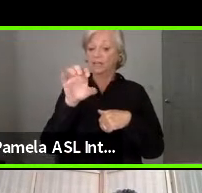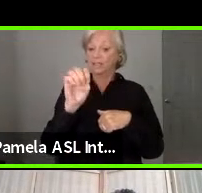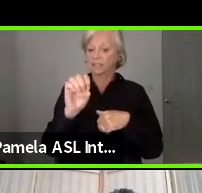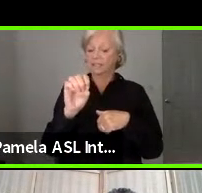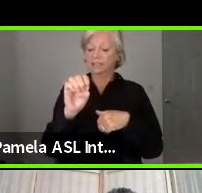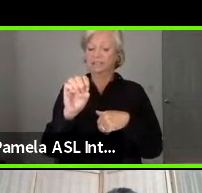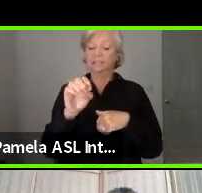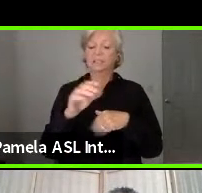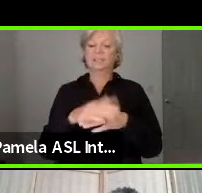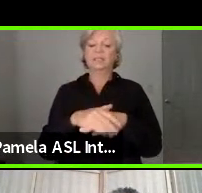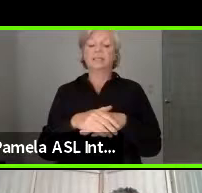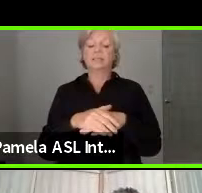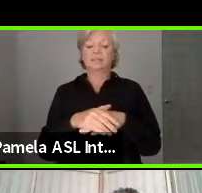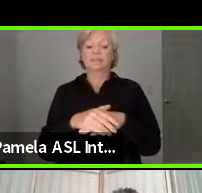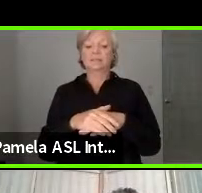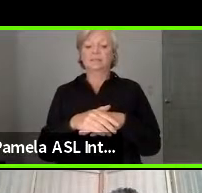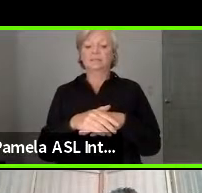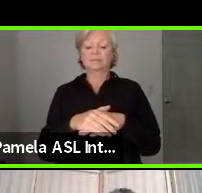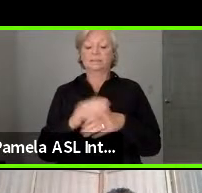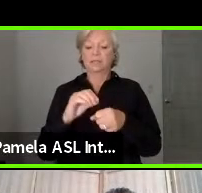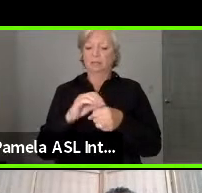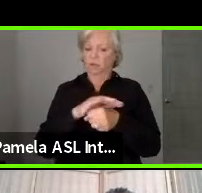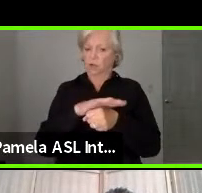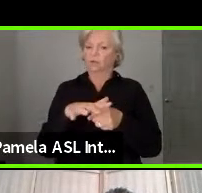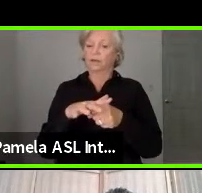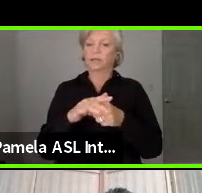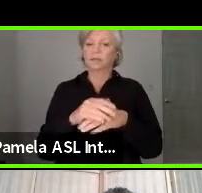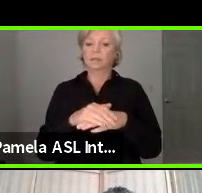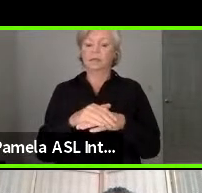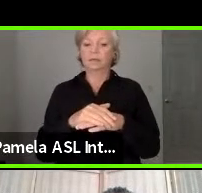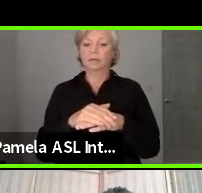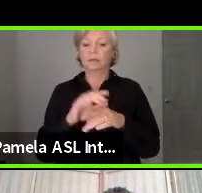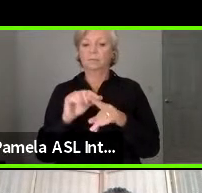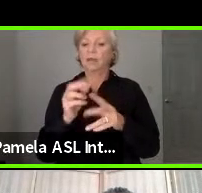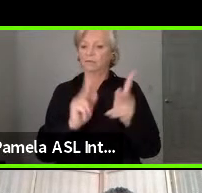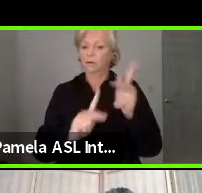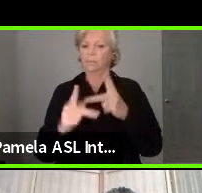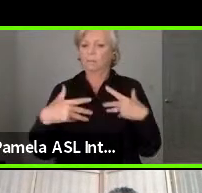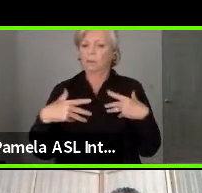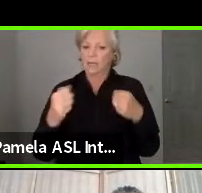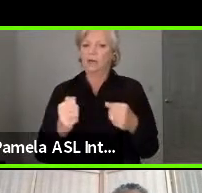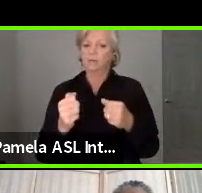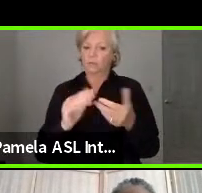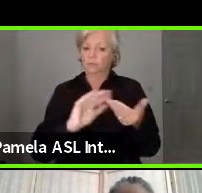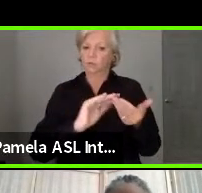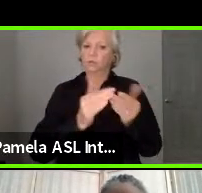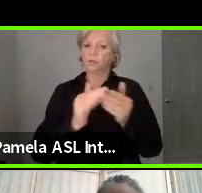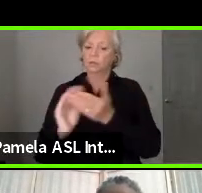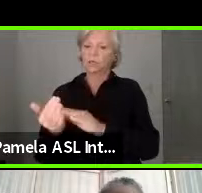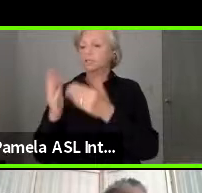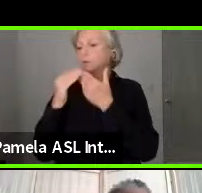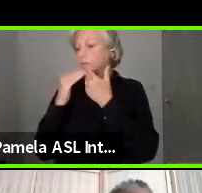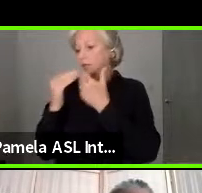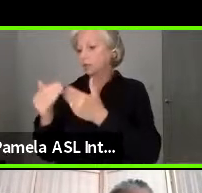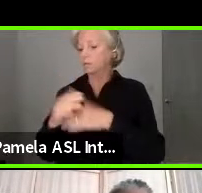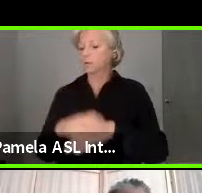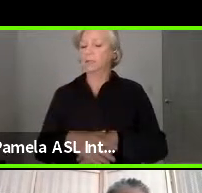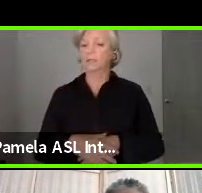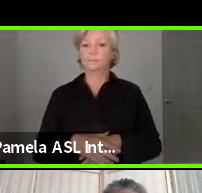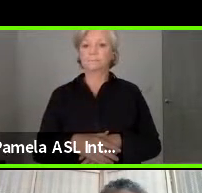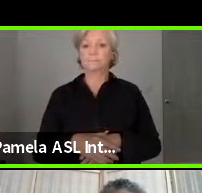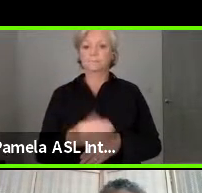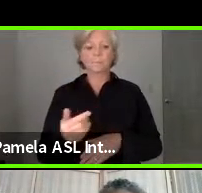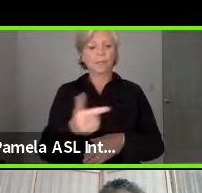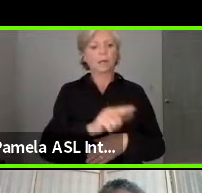word from public health for the faith communities. Thank you. Got a comment and question from our good